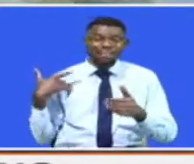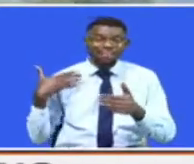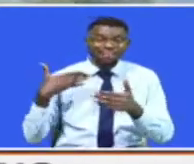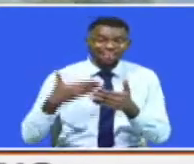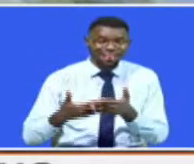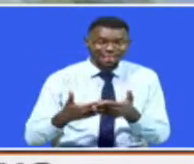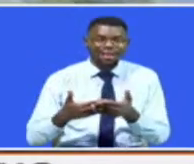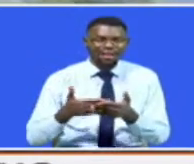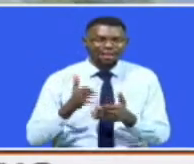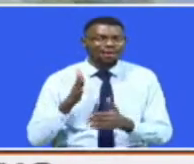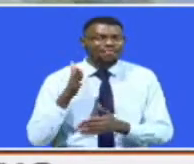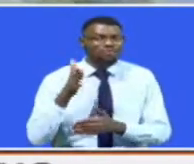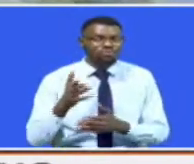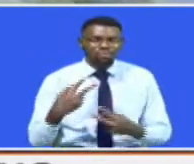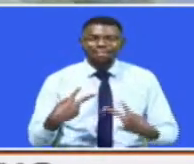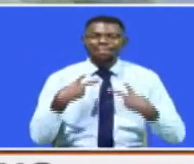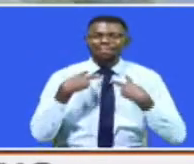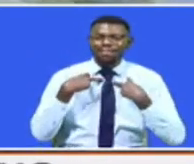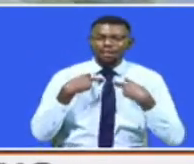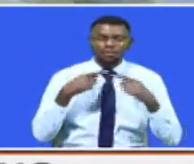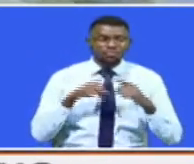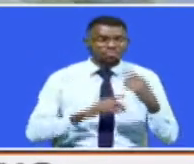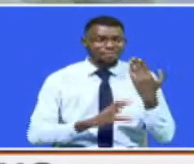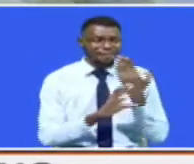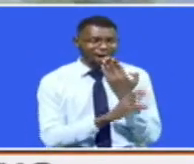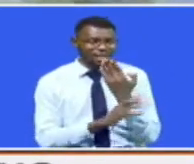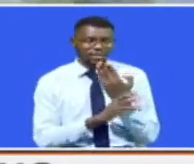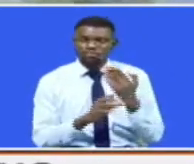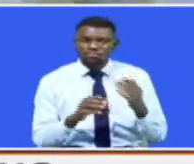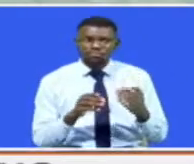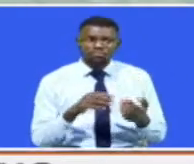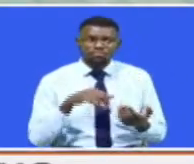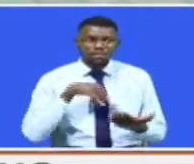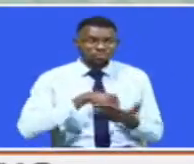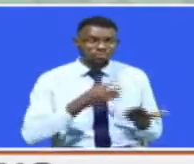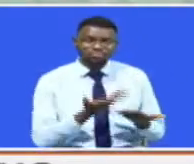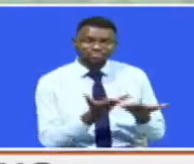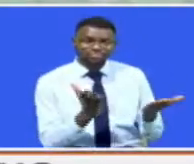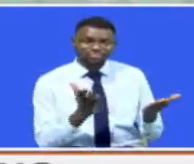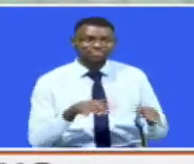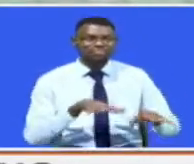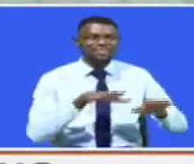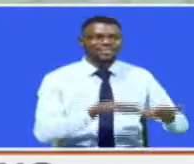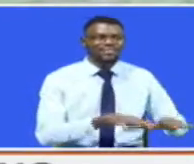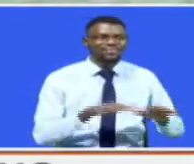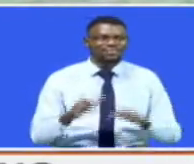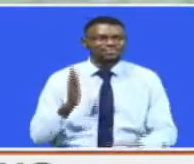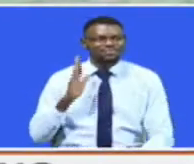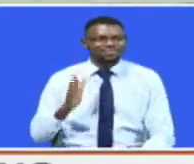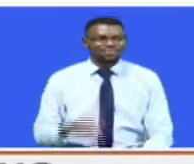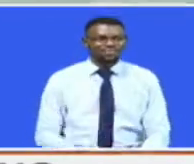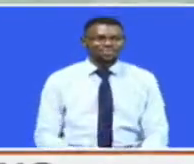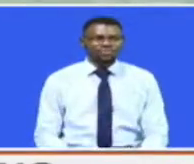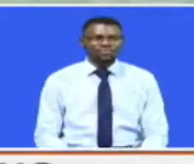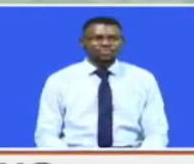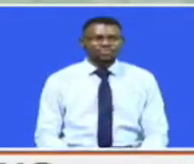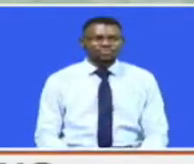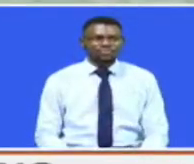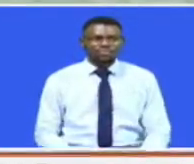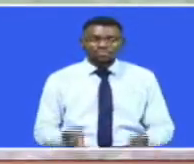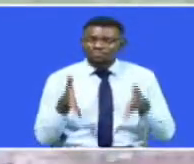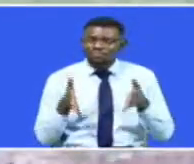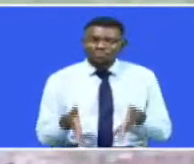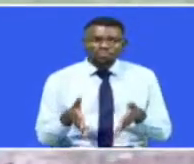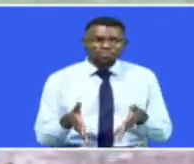na hii nchi yote pamoja na wewe utakuwa kwa sell. Ije kama next year, wakati uchumi itakuwa imerudi. Walimu